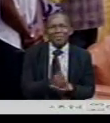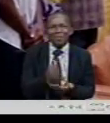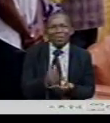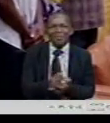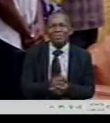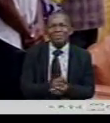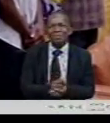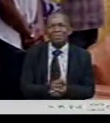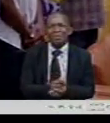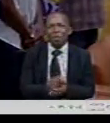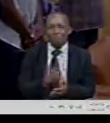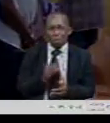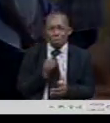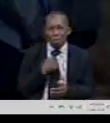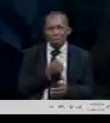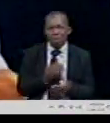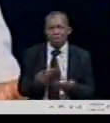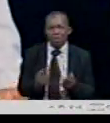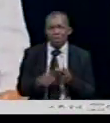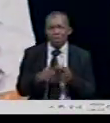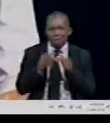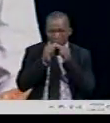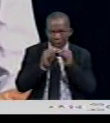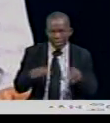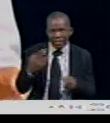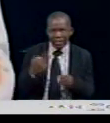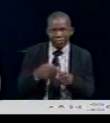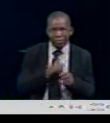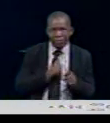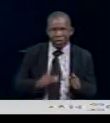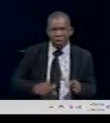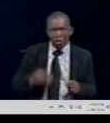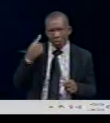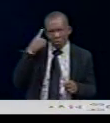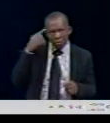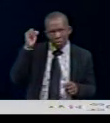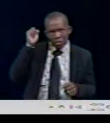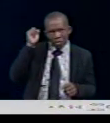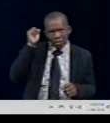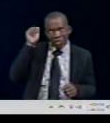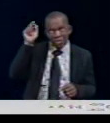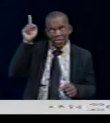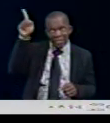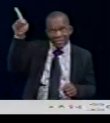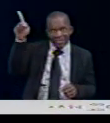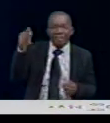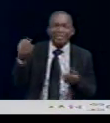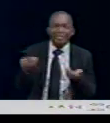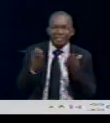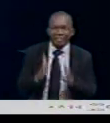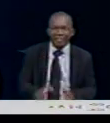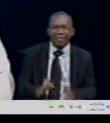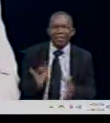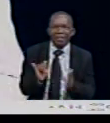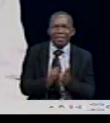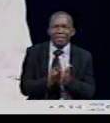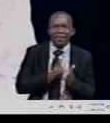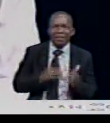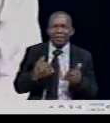Amen. We want to bless the name of the Lord for his anointed servant that God has raised